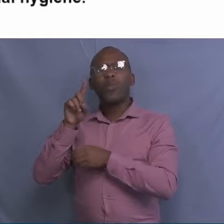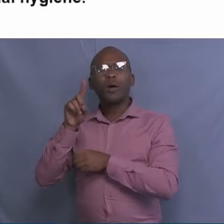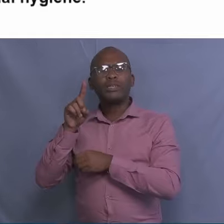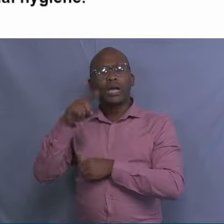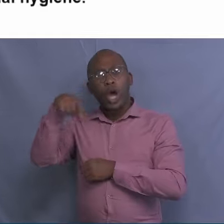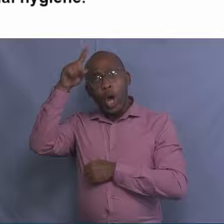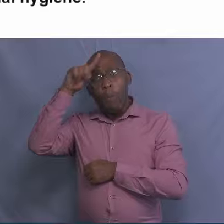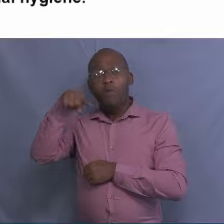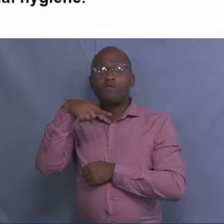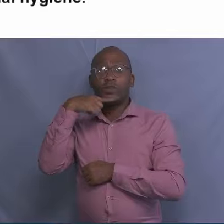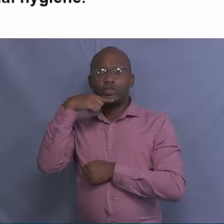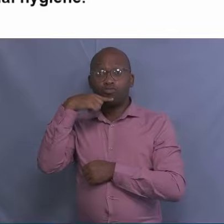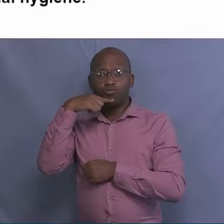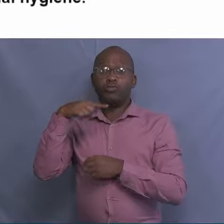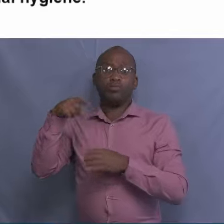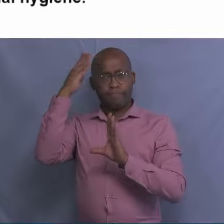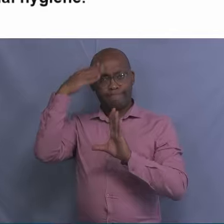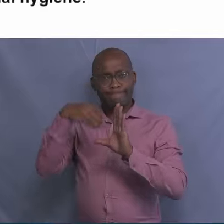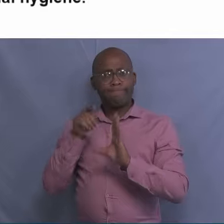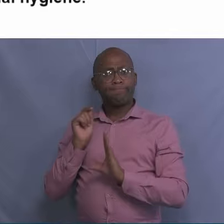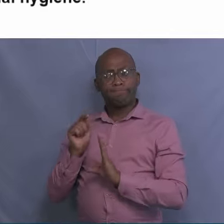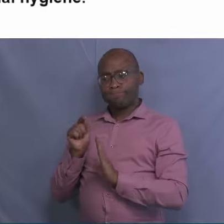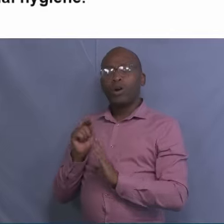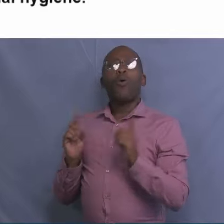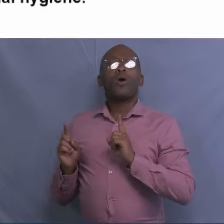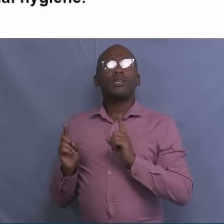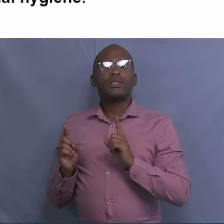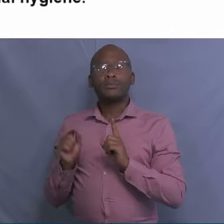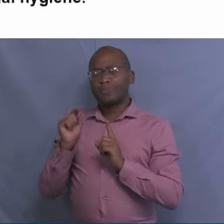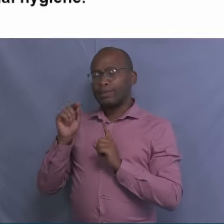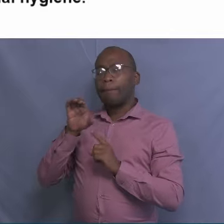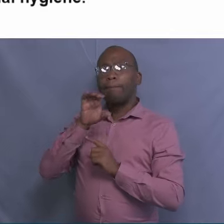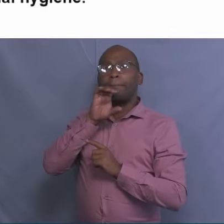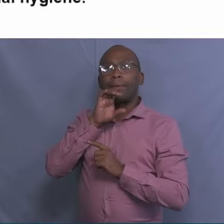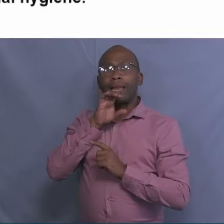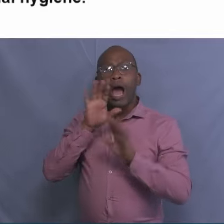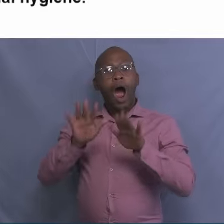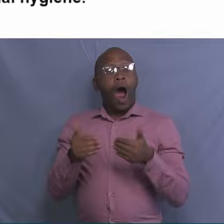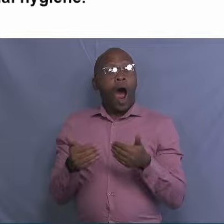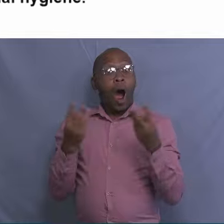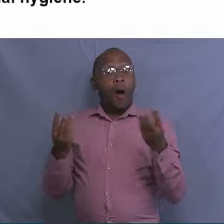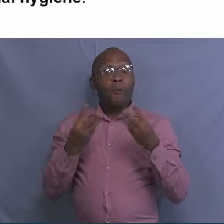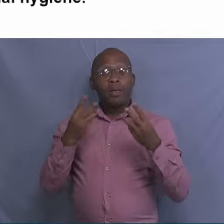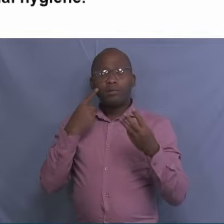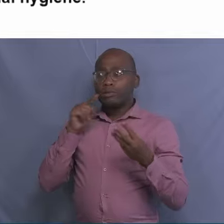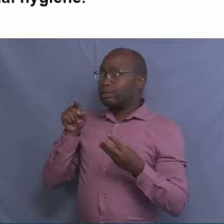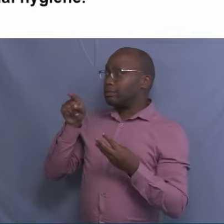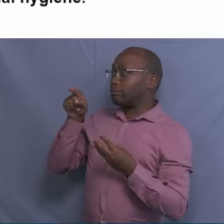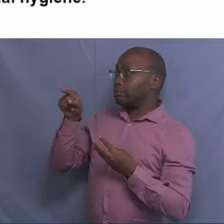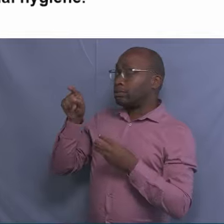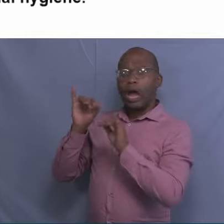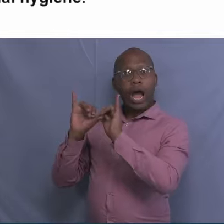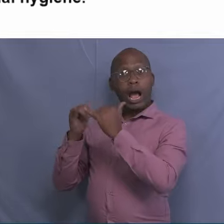Professional image refers to the impression or the perception that others have of a business or a company.